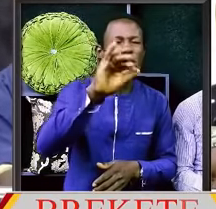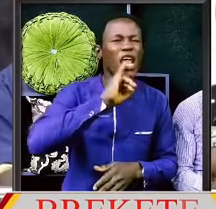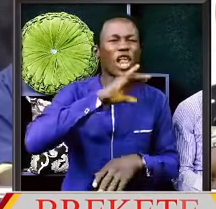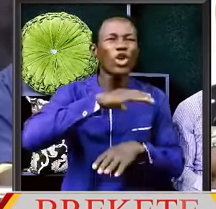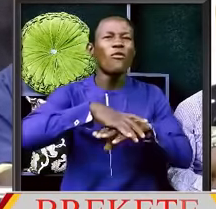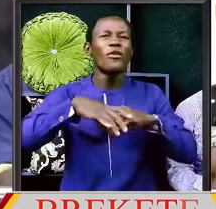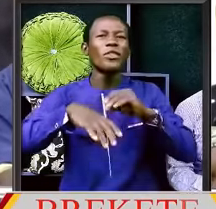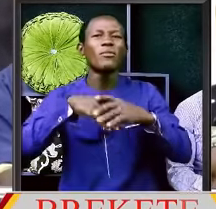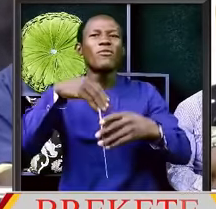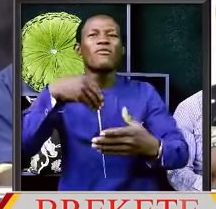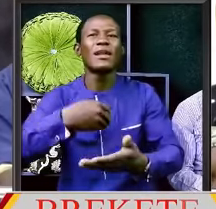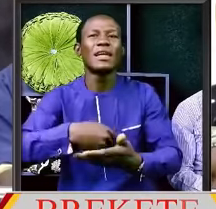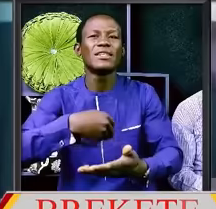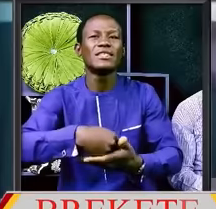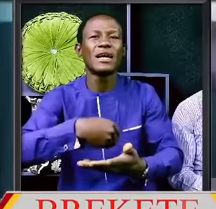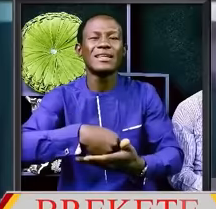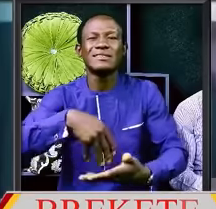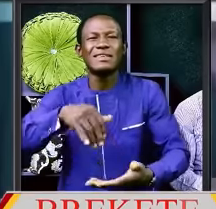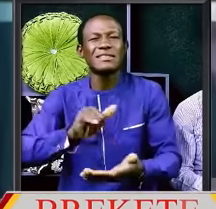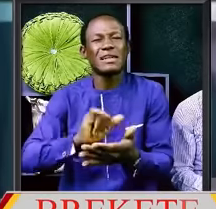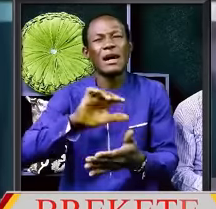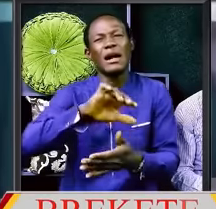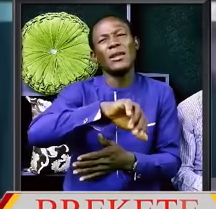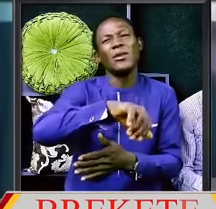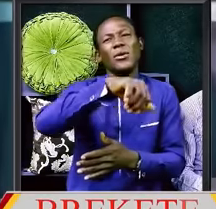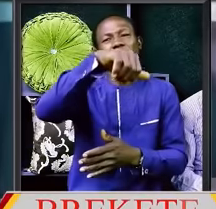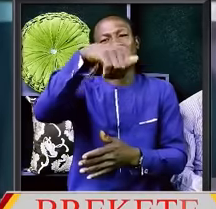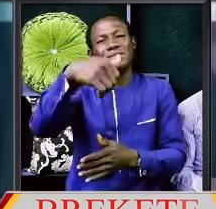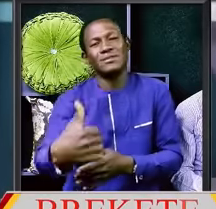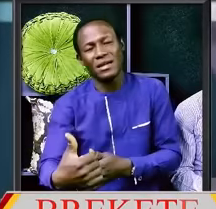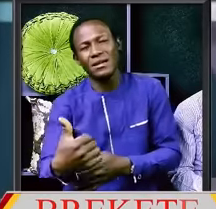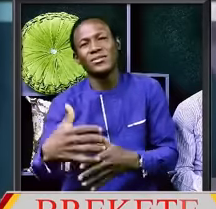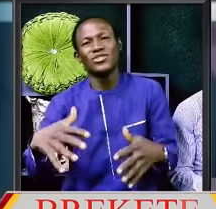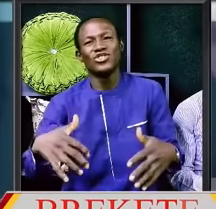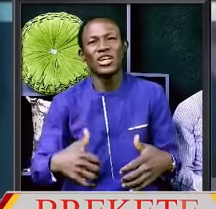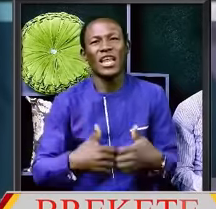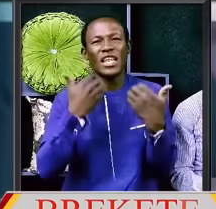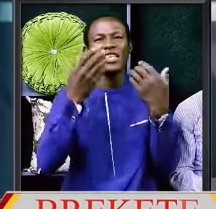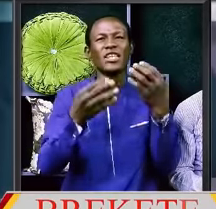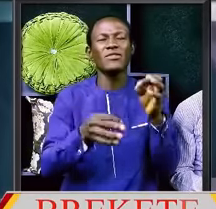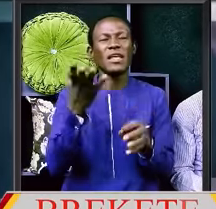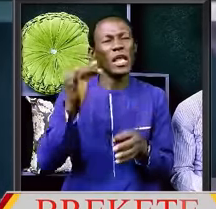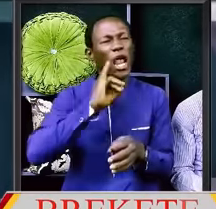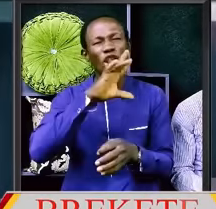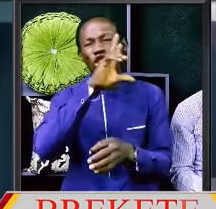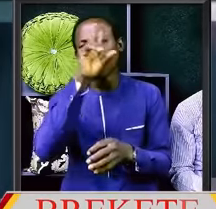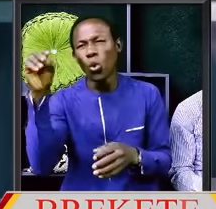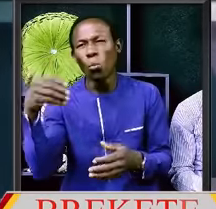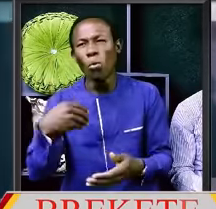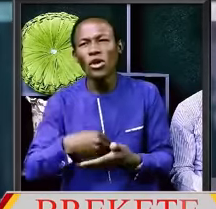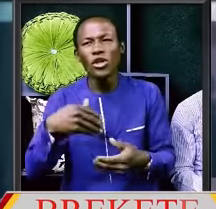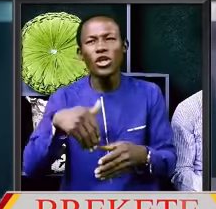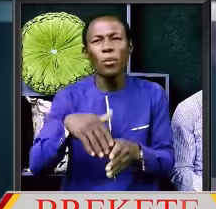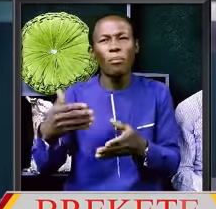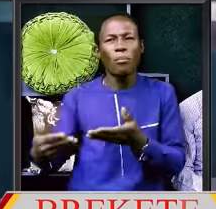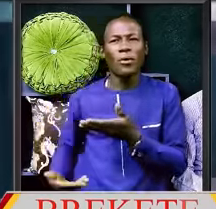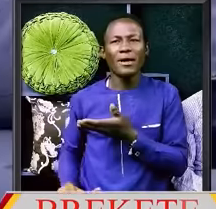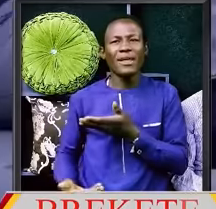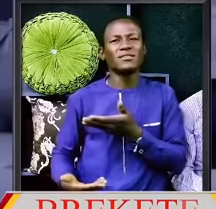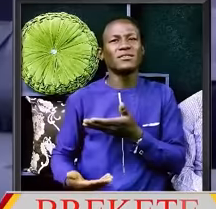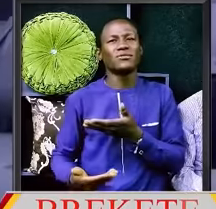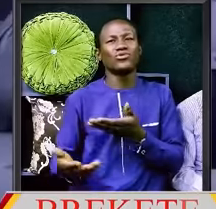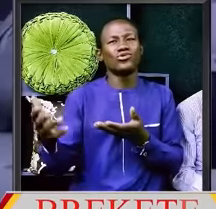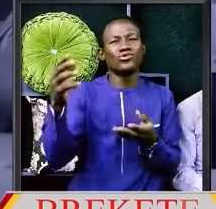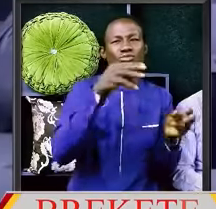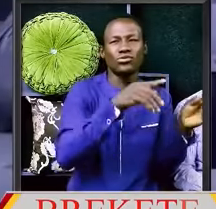challenge. If better money no dey your pocket, trouble come. Confusion on